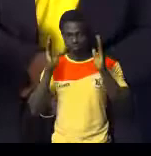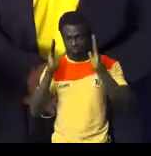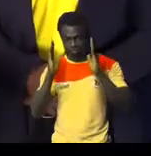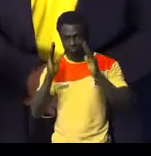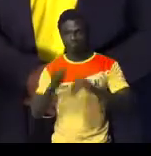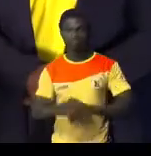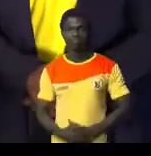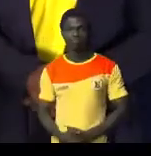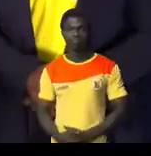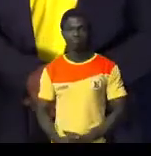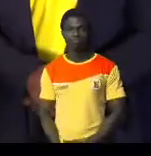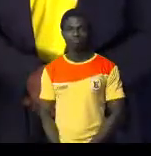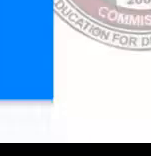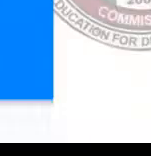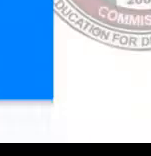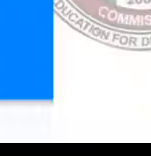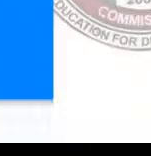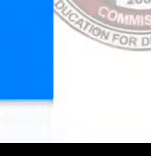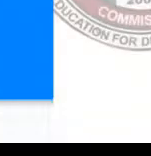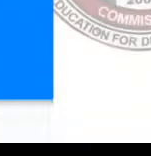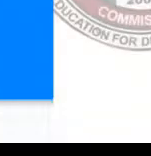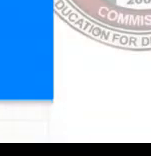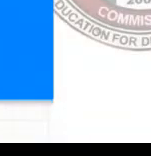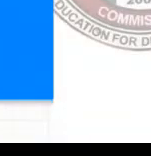home. Please stay tuned.